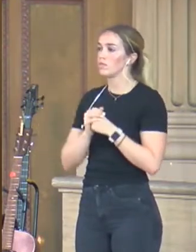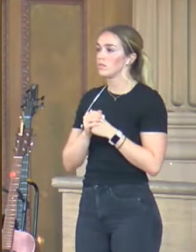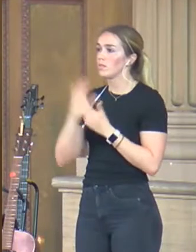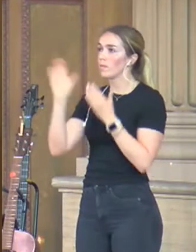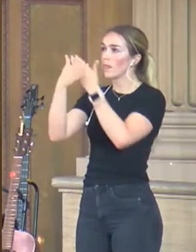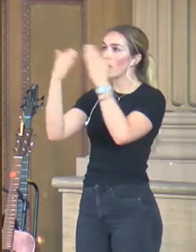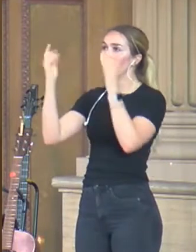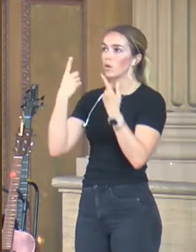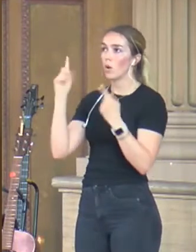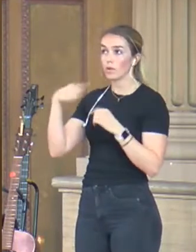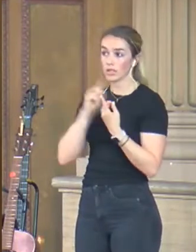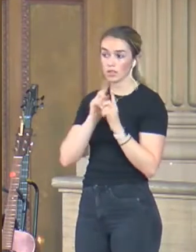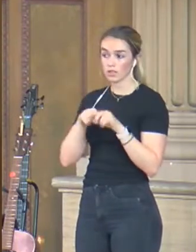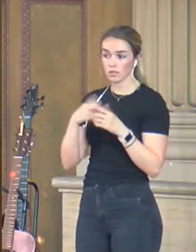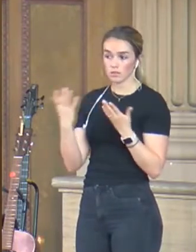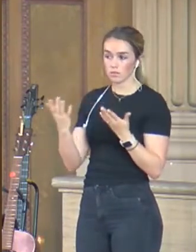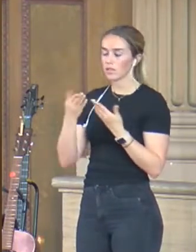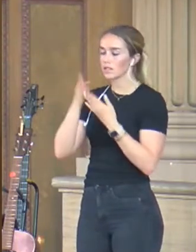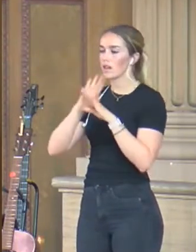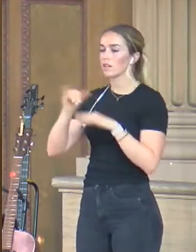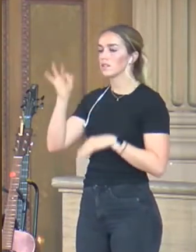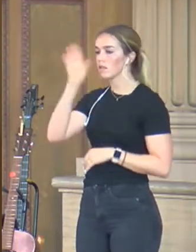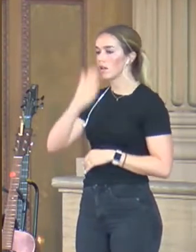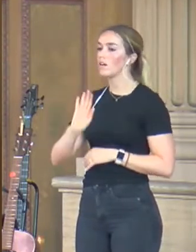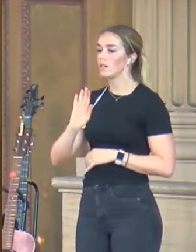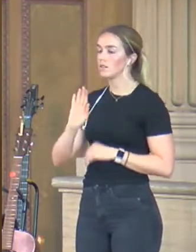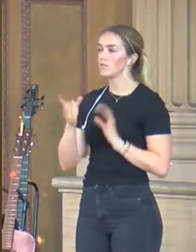heaven's only answer is the silence of God.